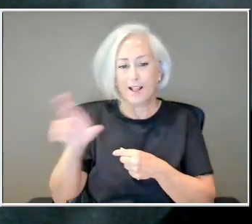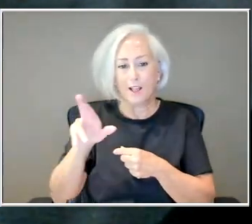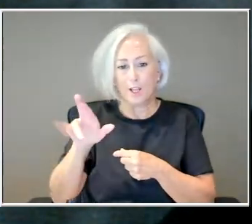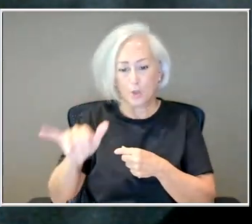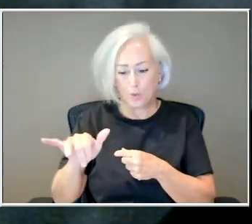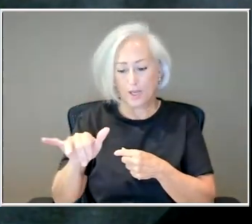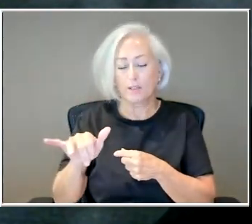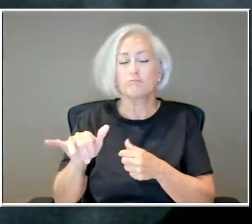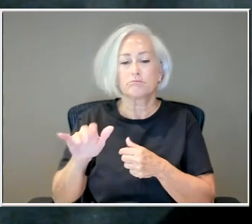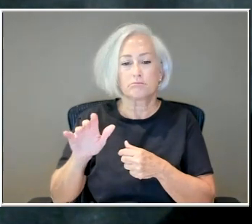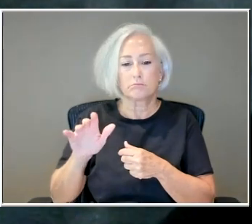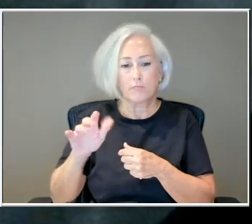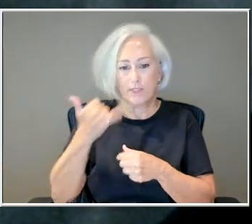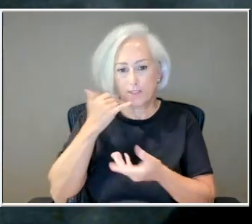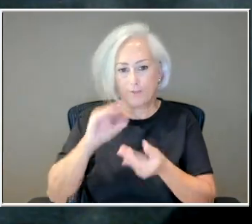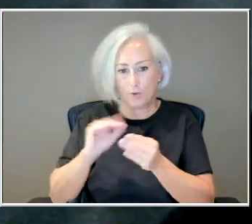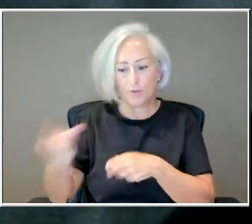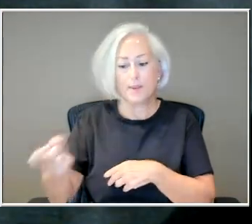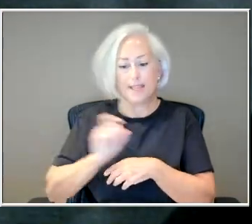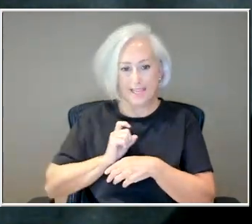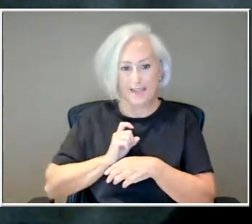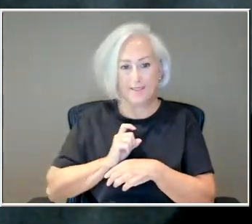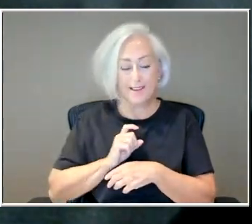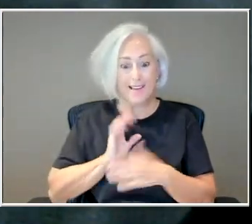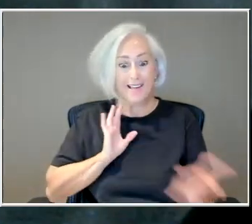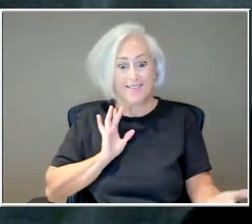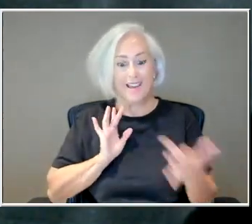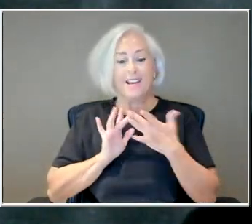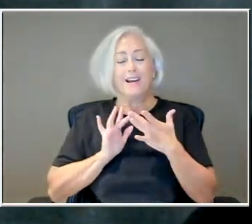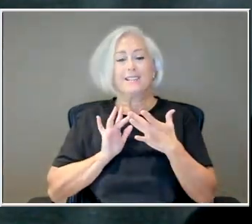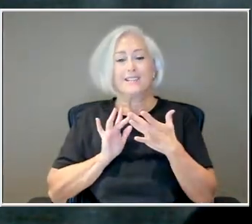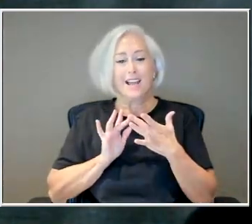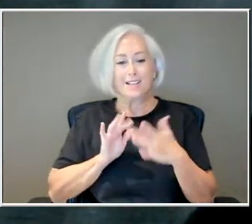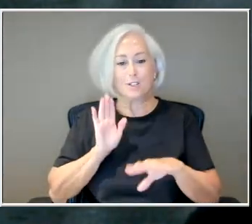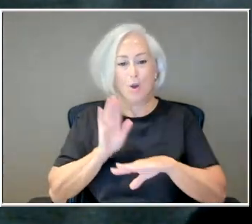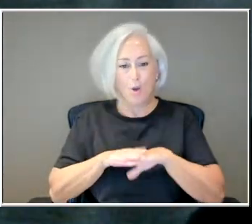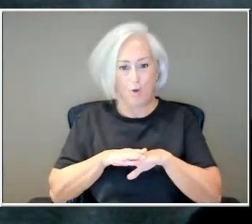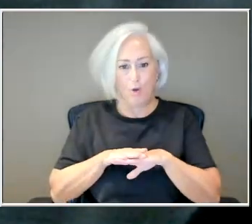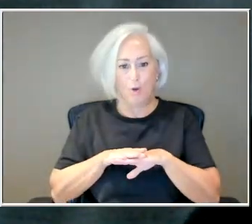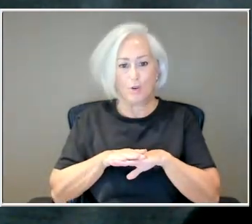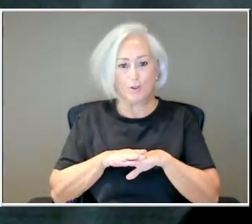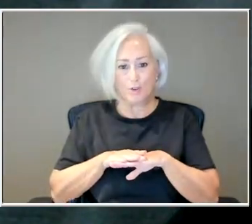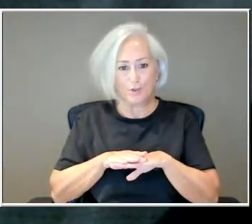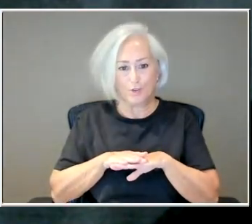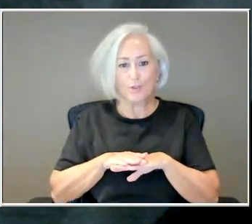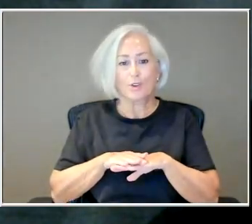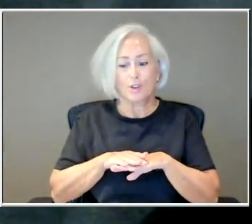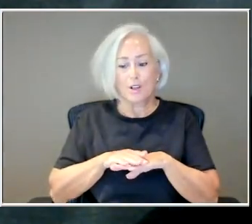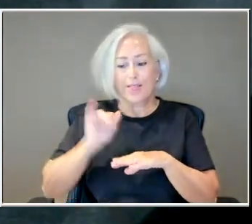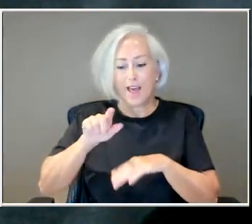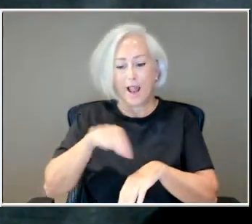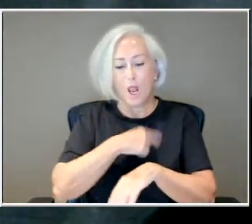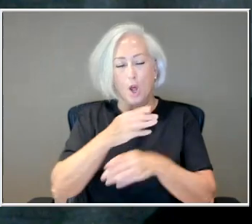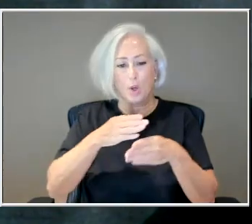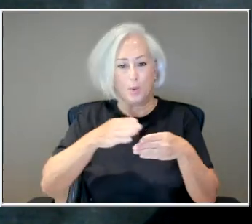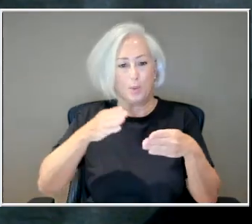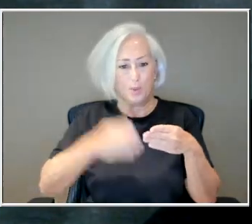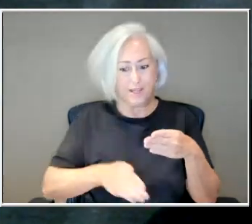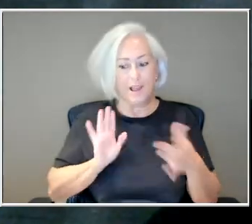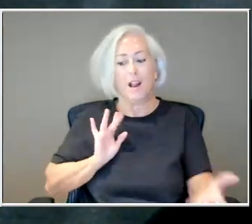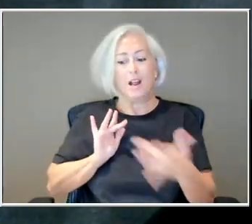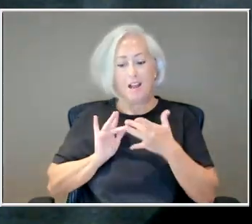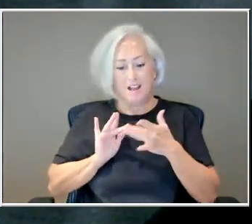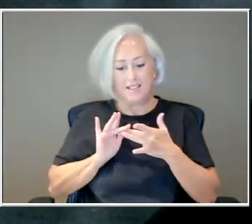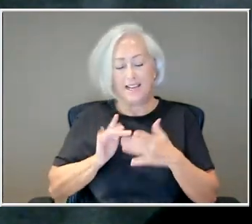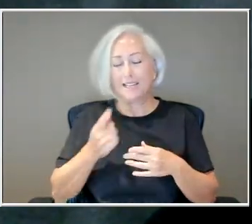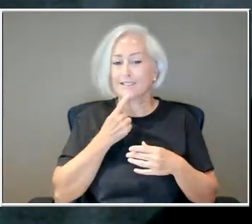they had given me, and fortunately they contacted me back on the long weekend in Canada, and